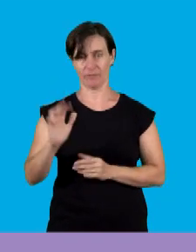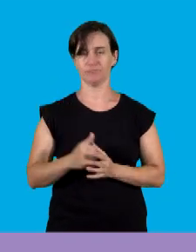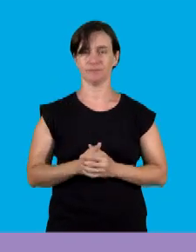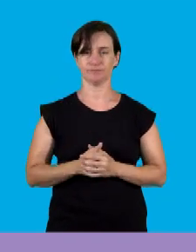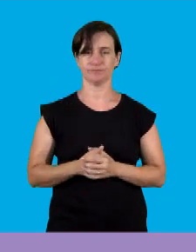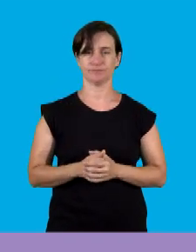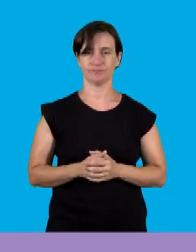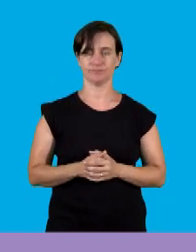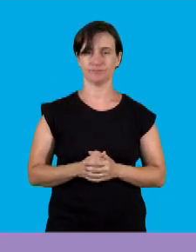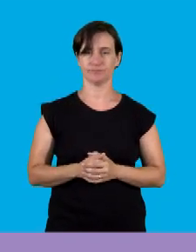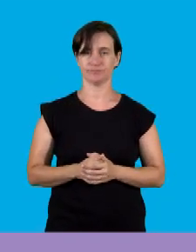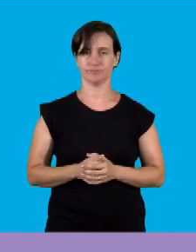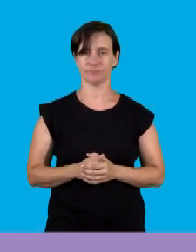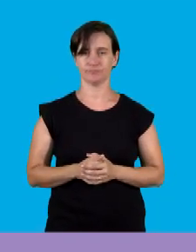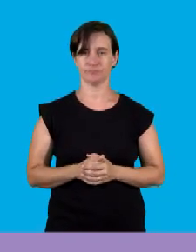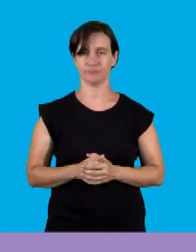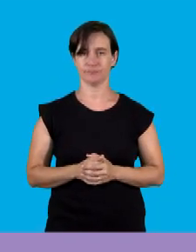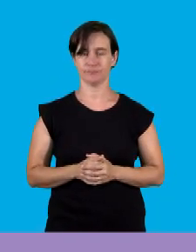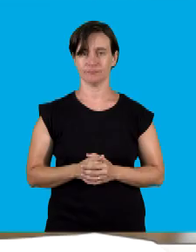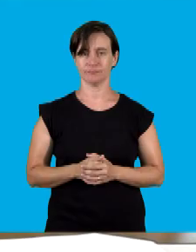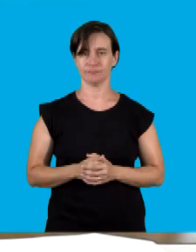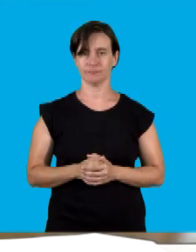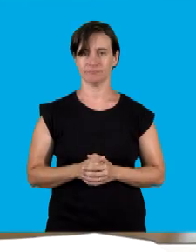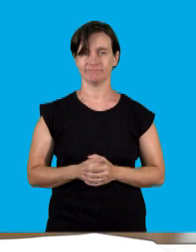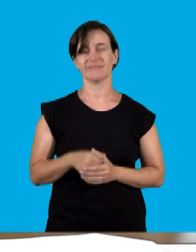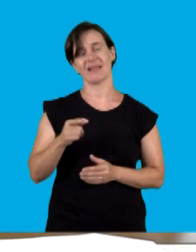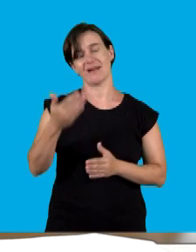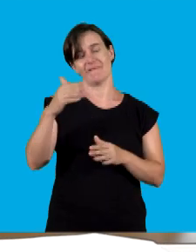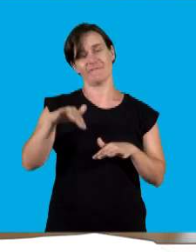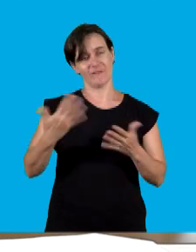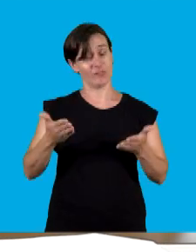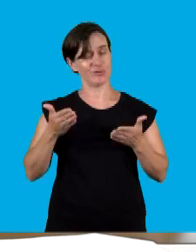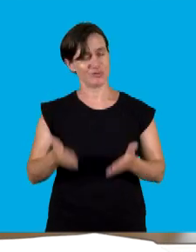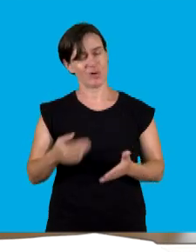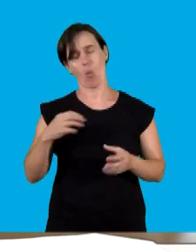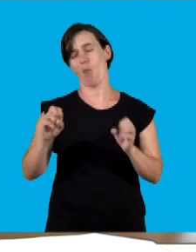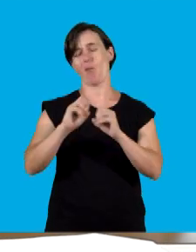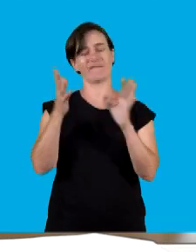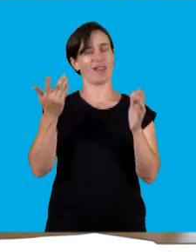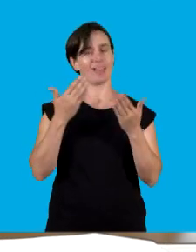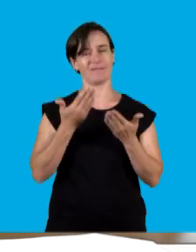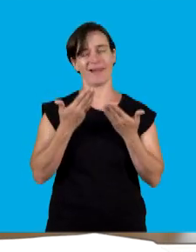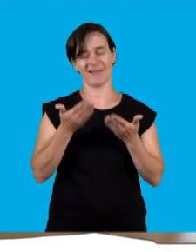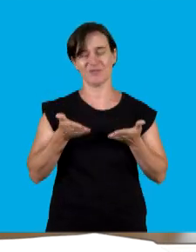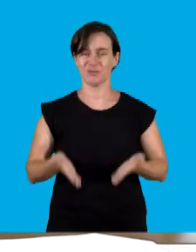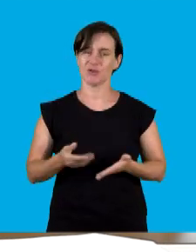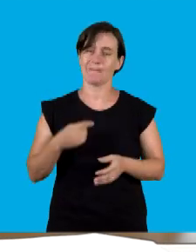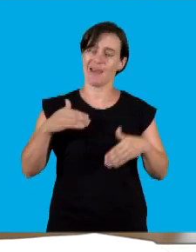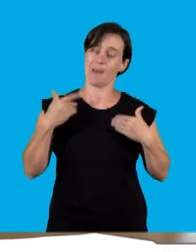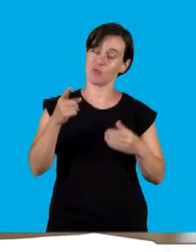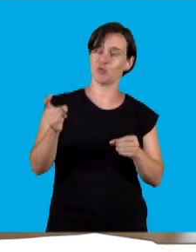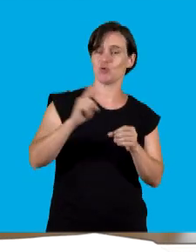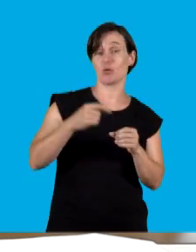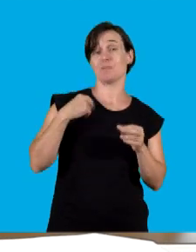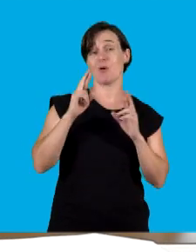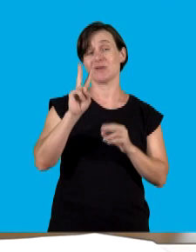b exponent 5. And that is the end of our wonderful lesson. We're glad that you joined us, and